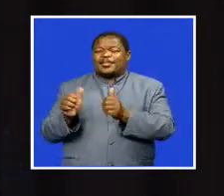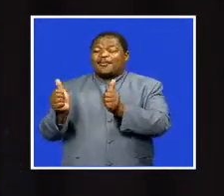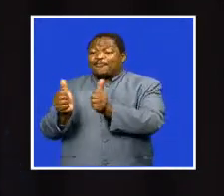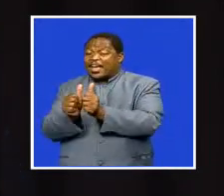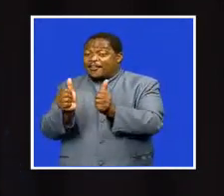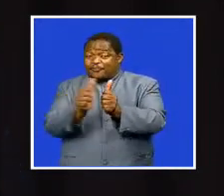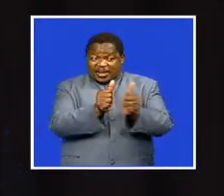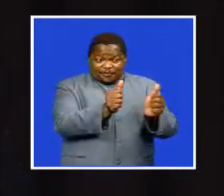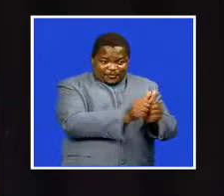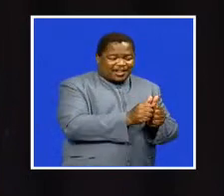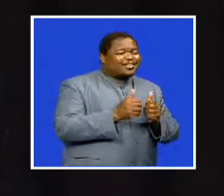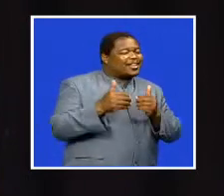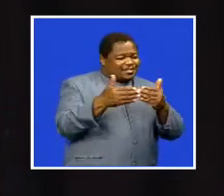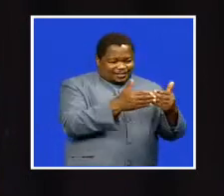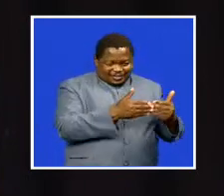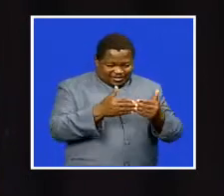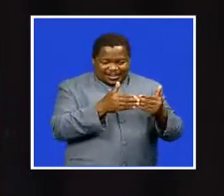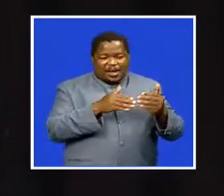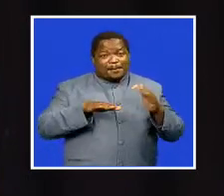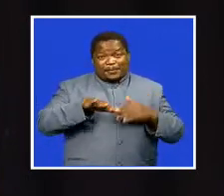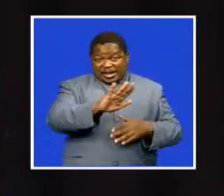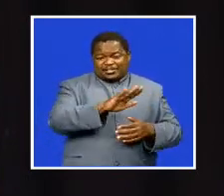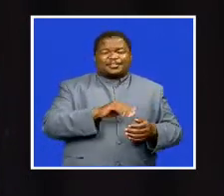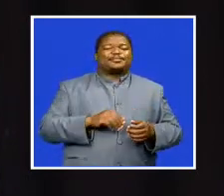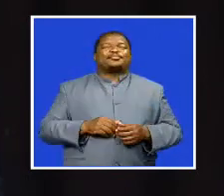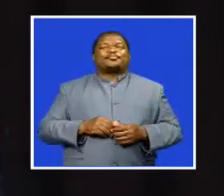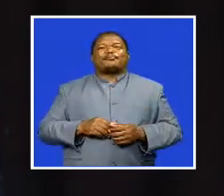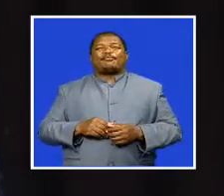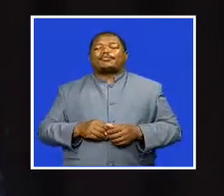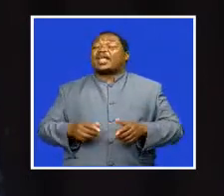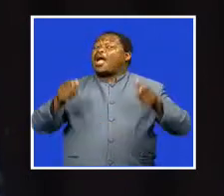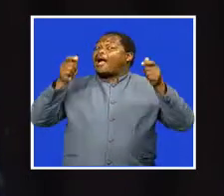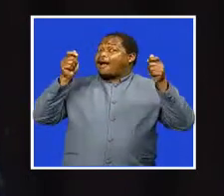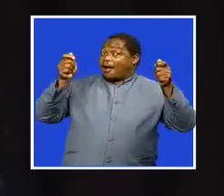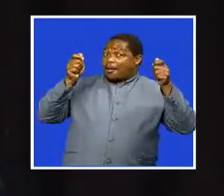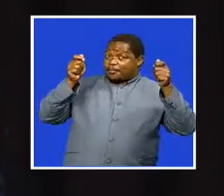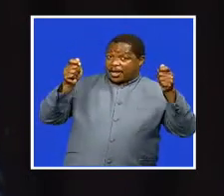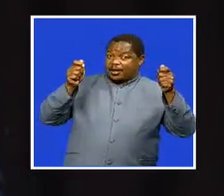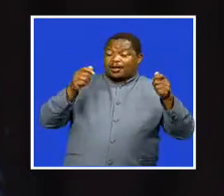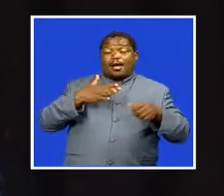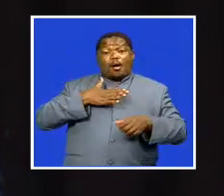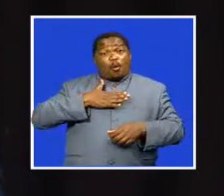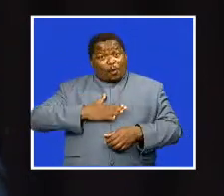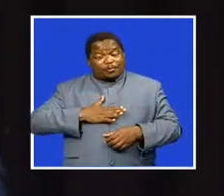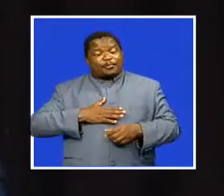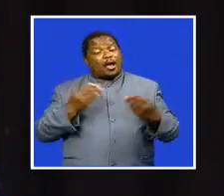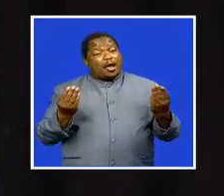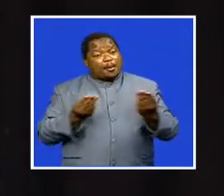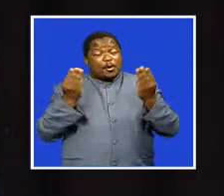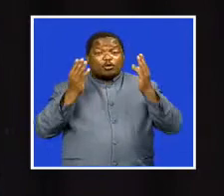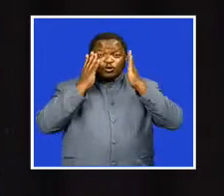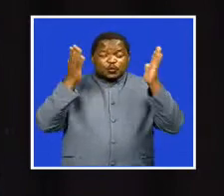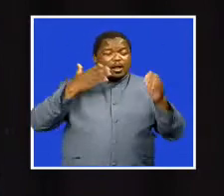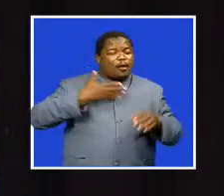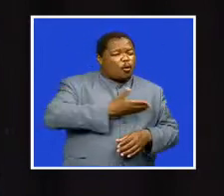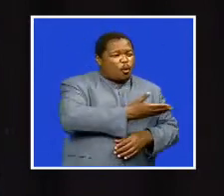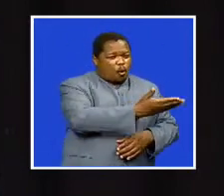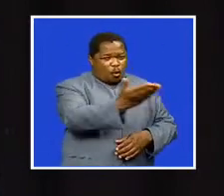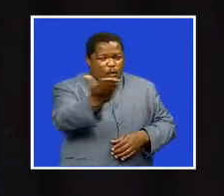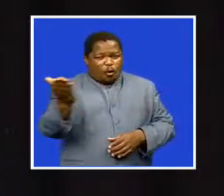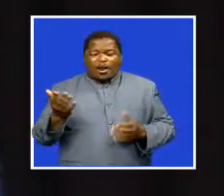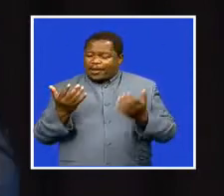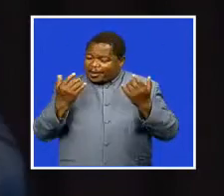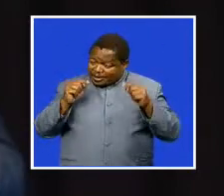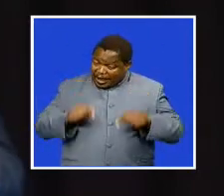campaign is a call for all Emaswati to stand up and actively fight COVID-19. While we